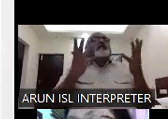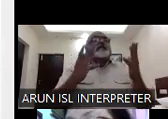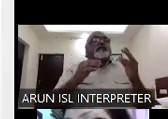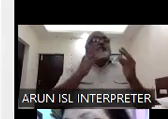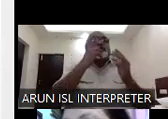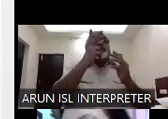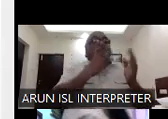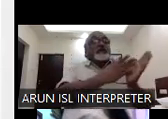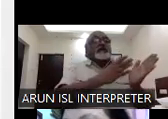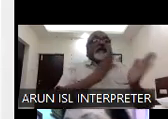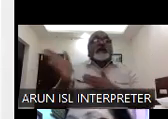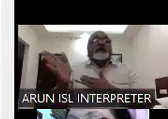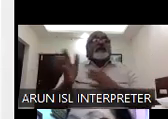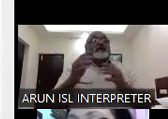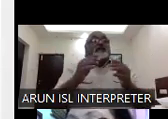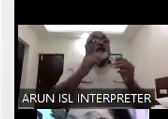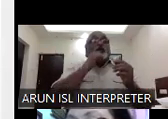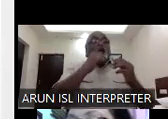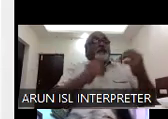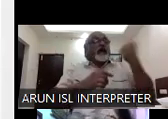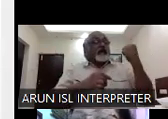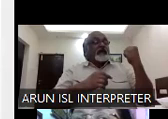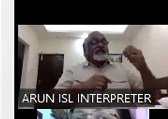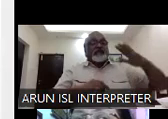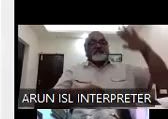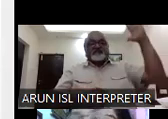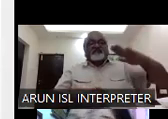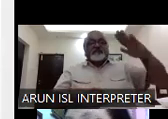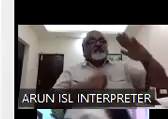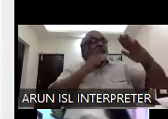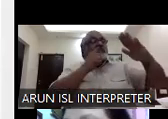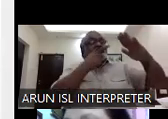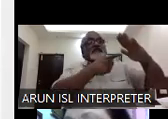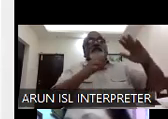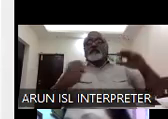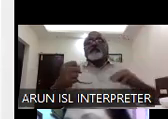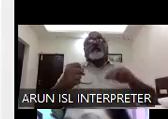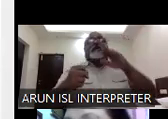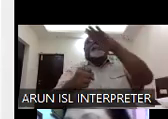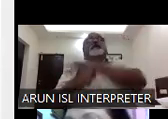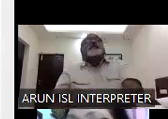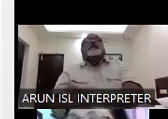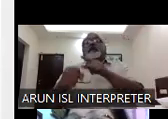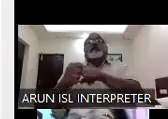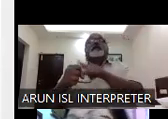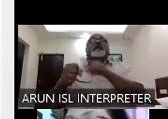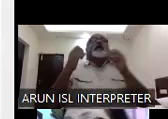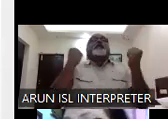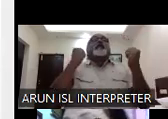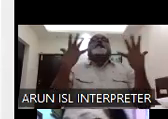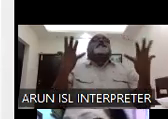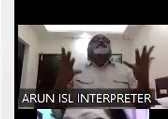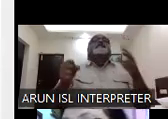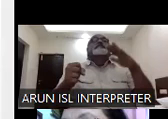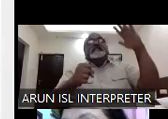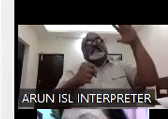is the powerful, which is oppressor, and the one is powerless, who is oppressed. Okay. And the pedagogy